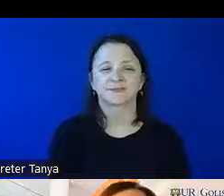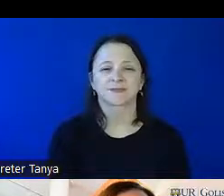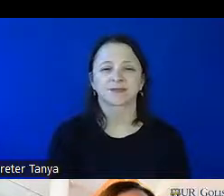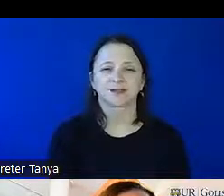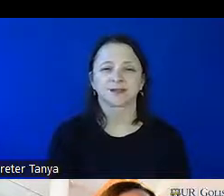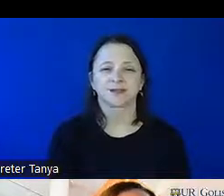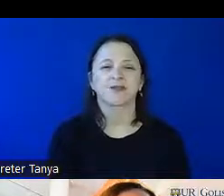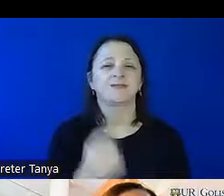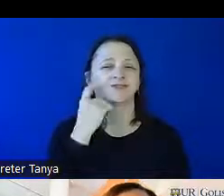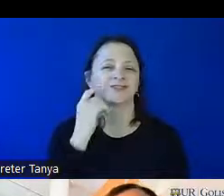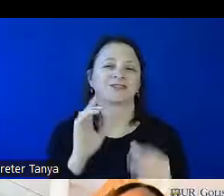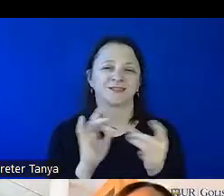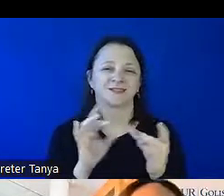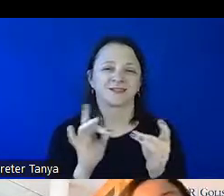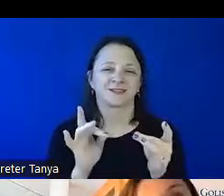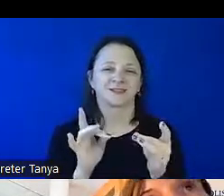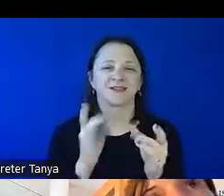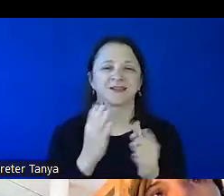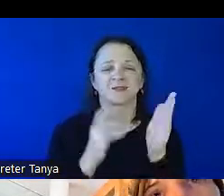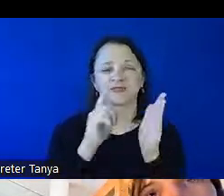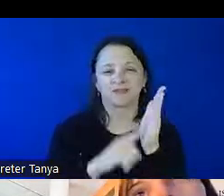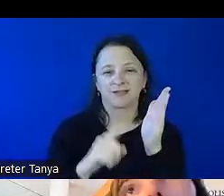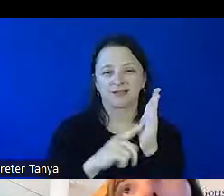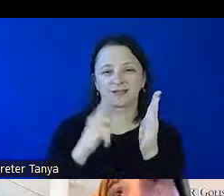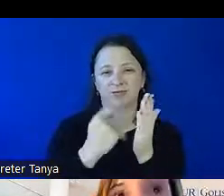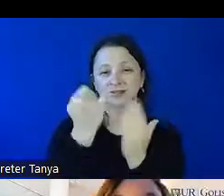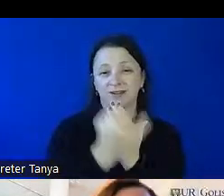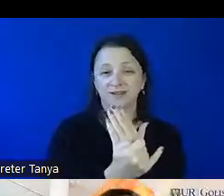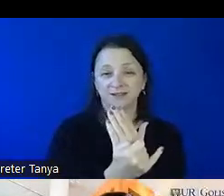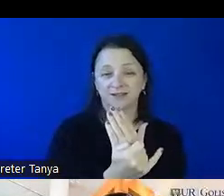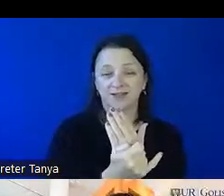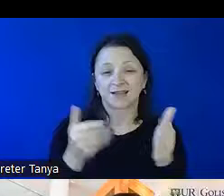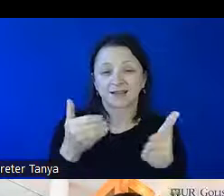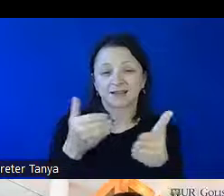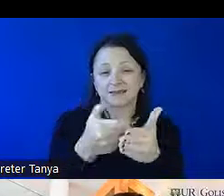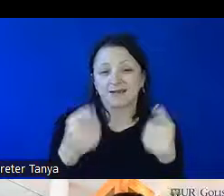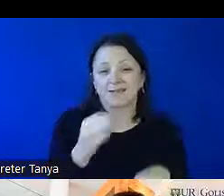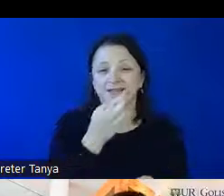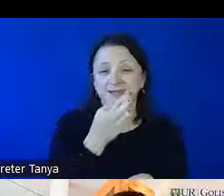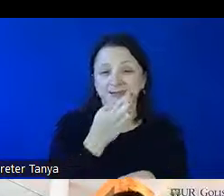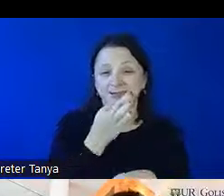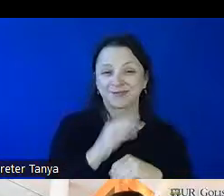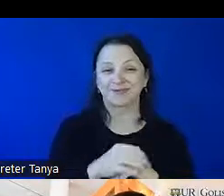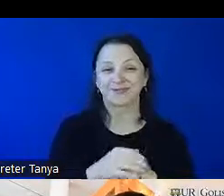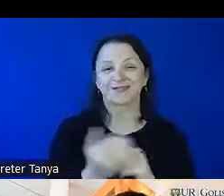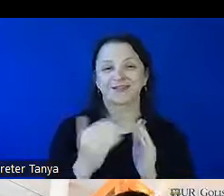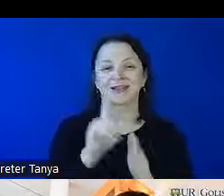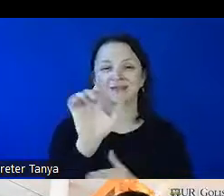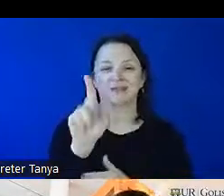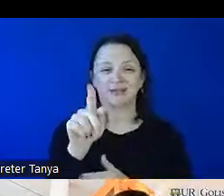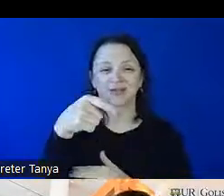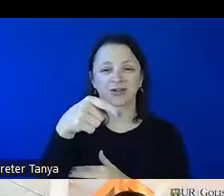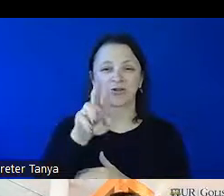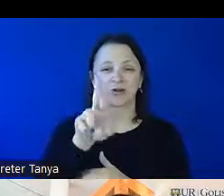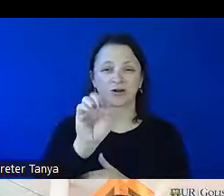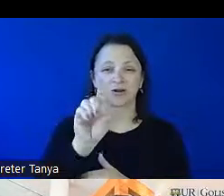we just talked about a couple of research projects that are coming up, there is, again, the link in the QR